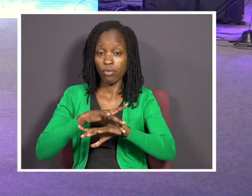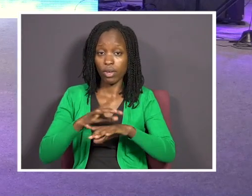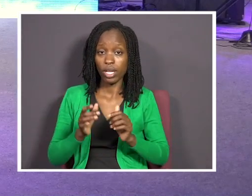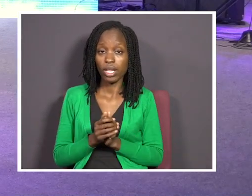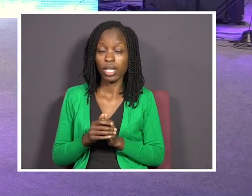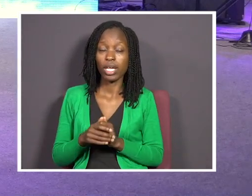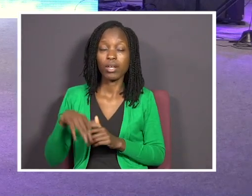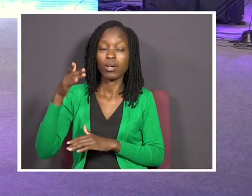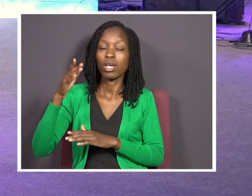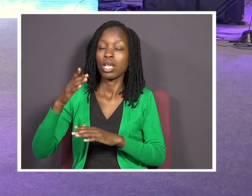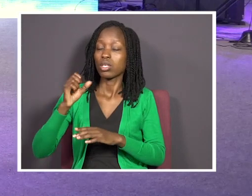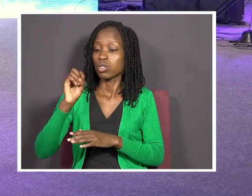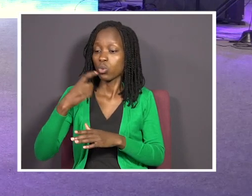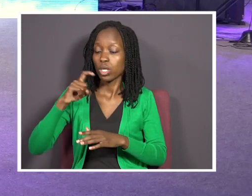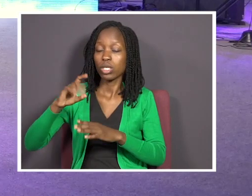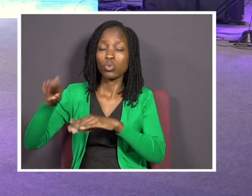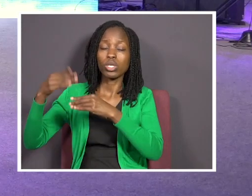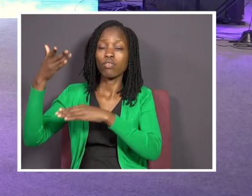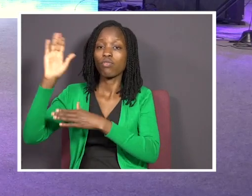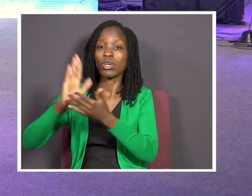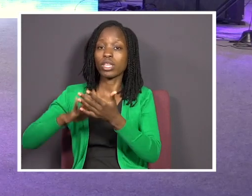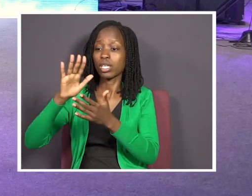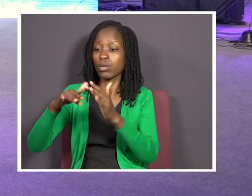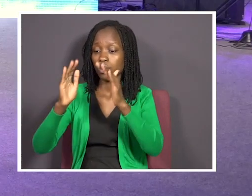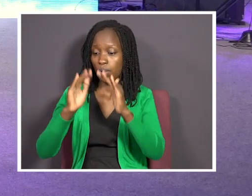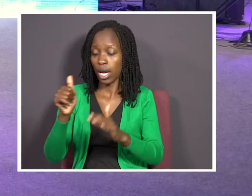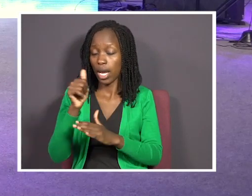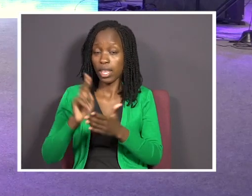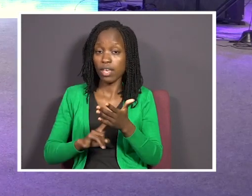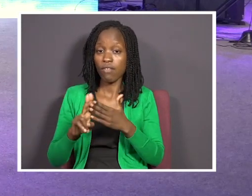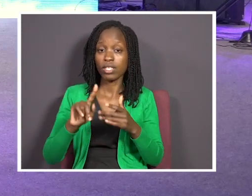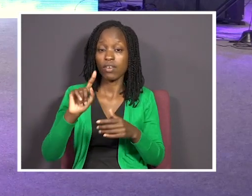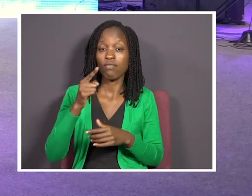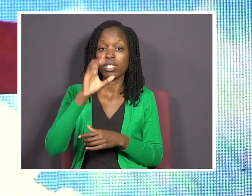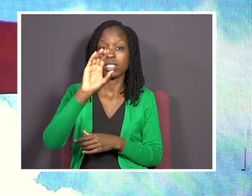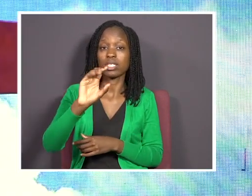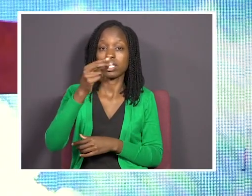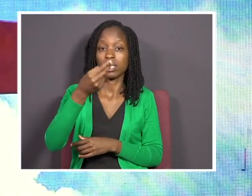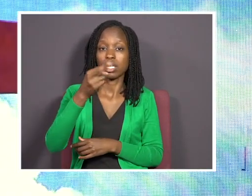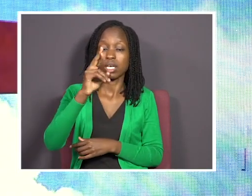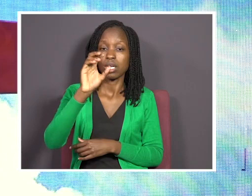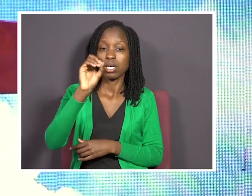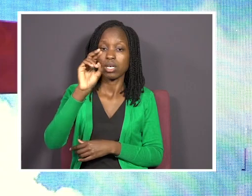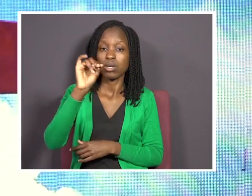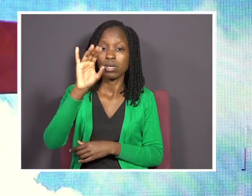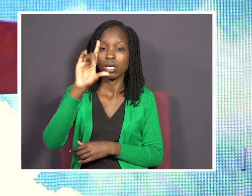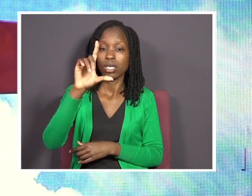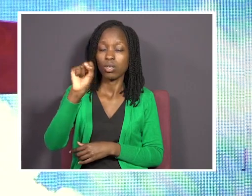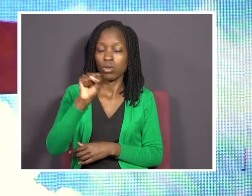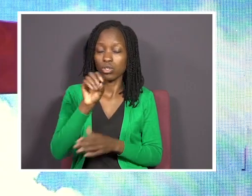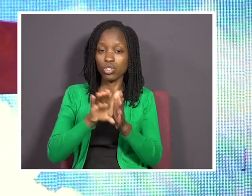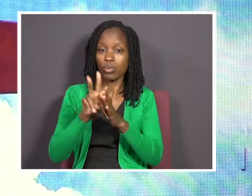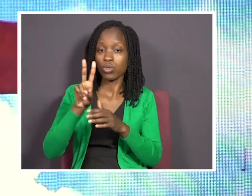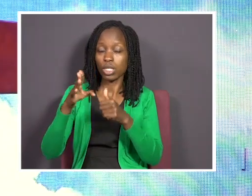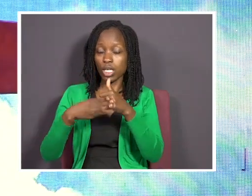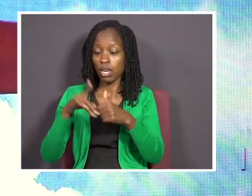he gives him all the glory. Another passage is 1 Chronicles chapter 29,